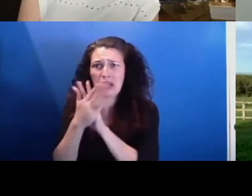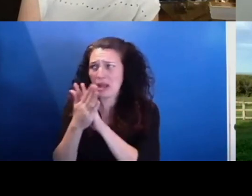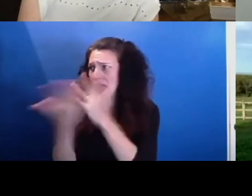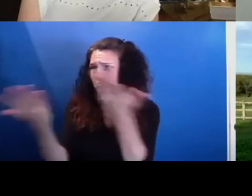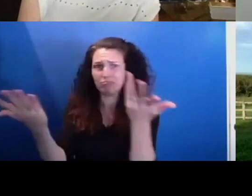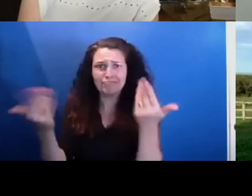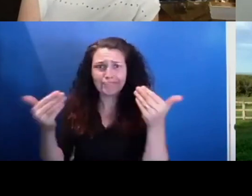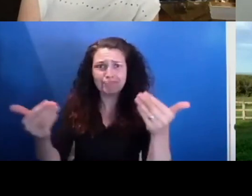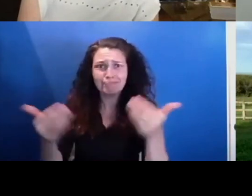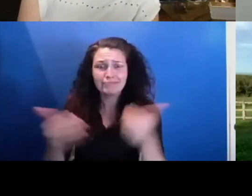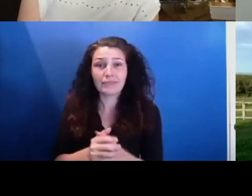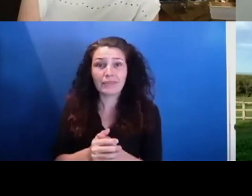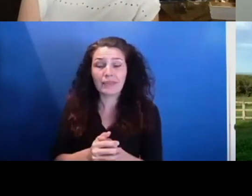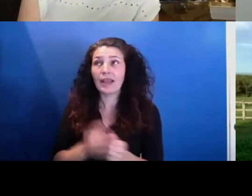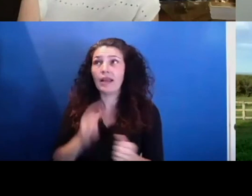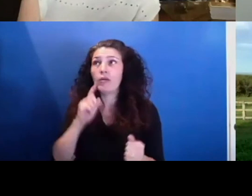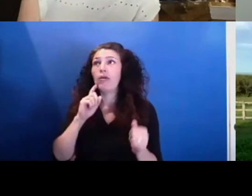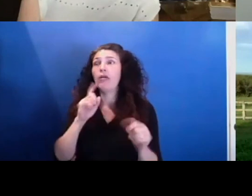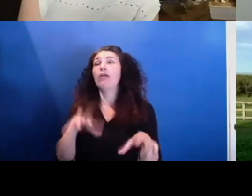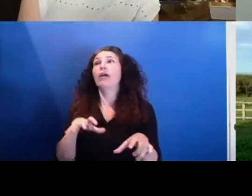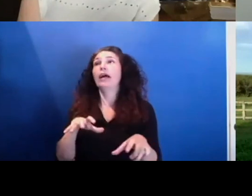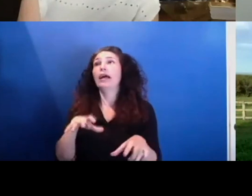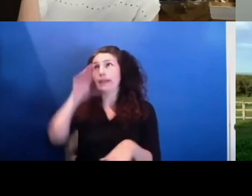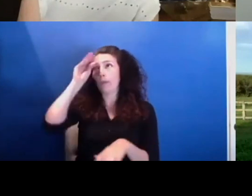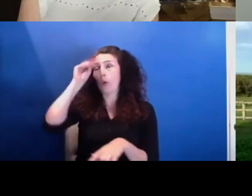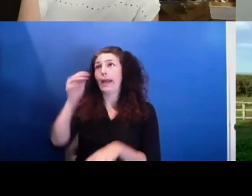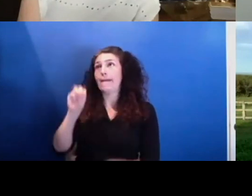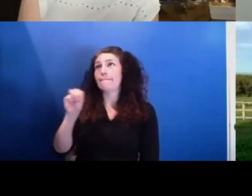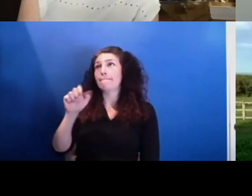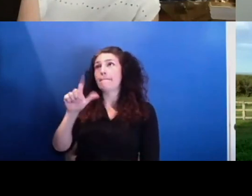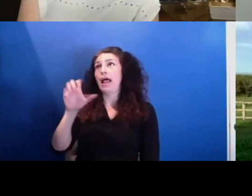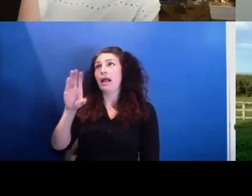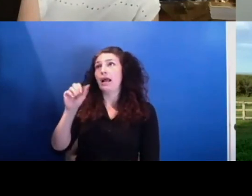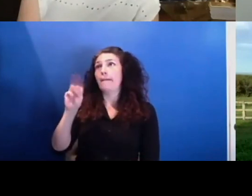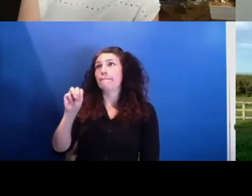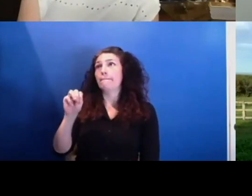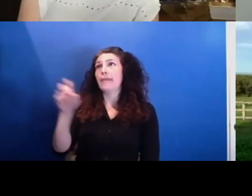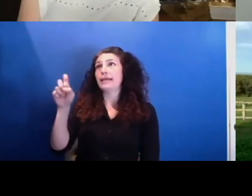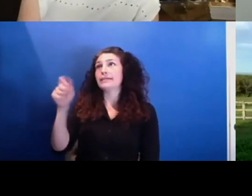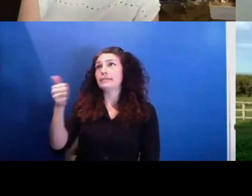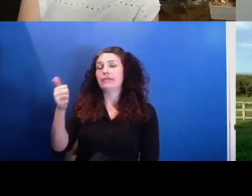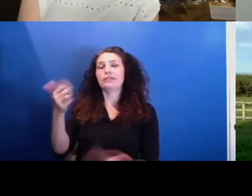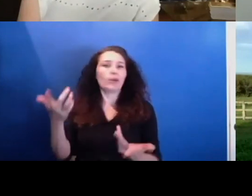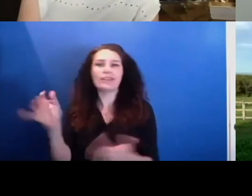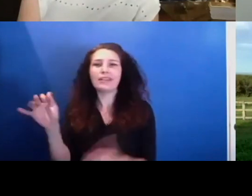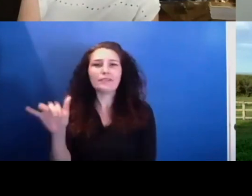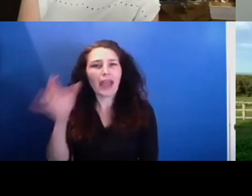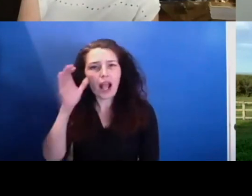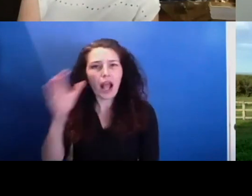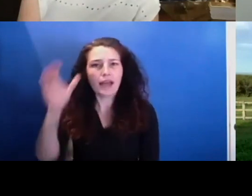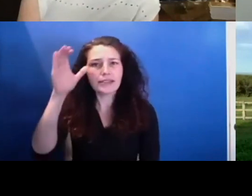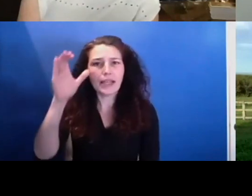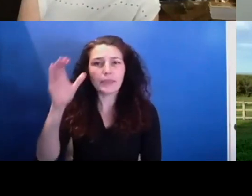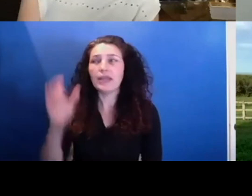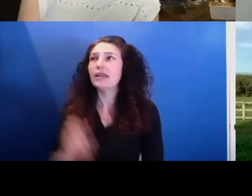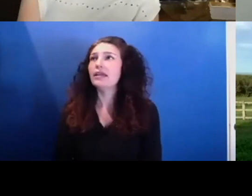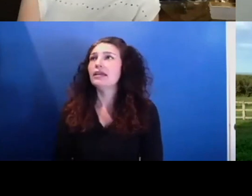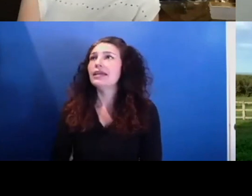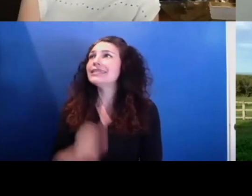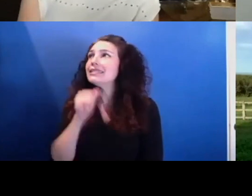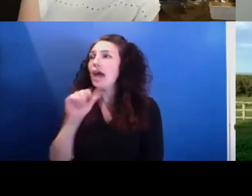so in response to your question, Matan, I really think it's critically important, not so much for people with disabilities to